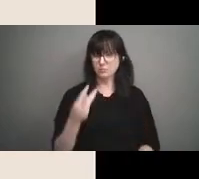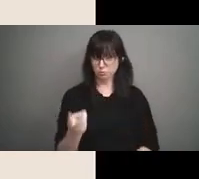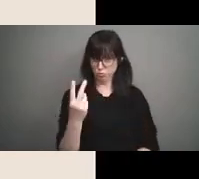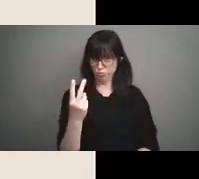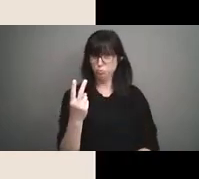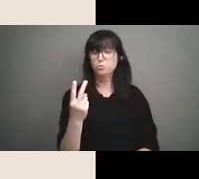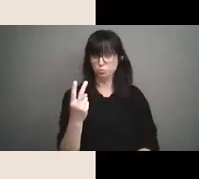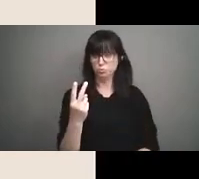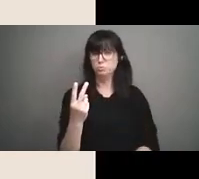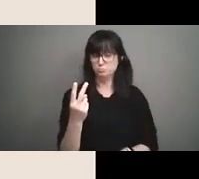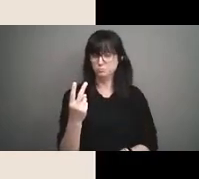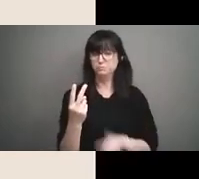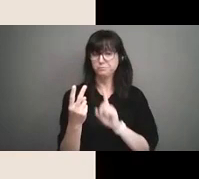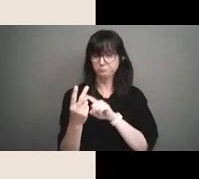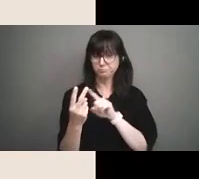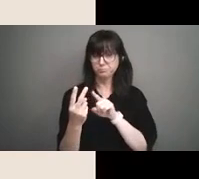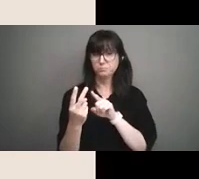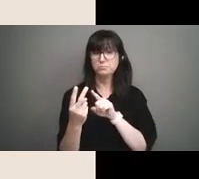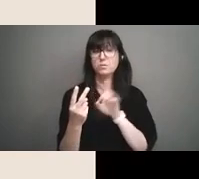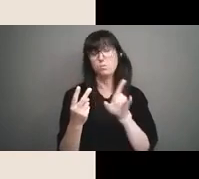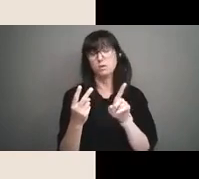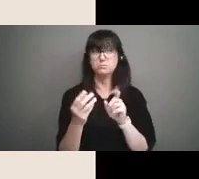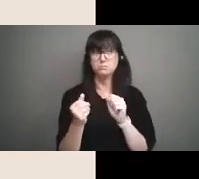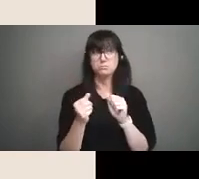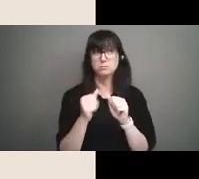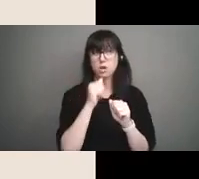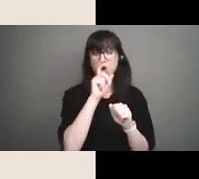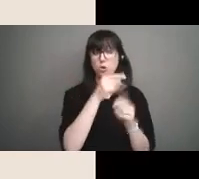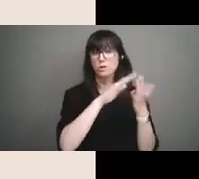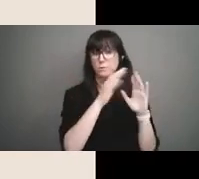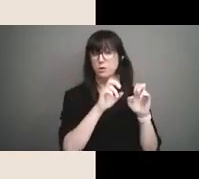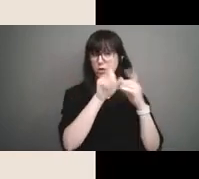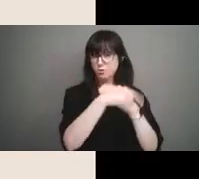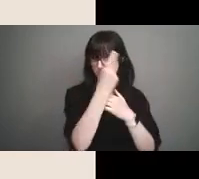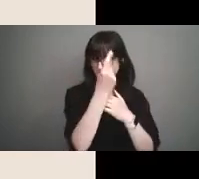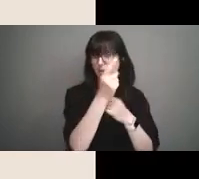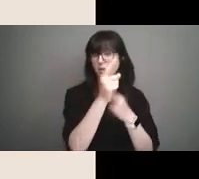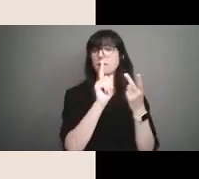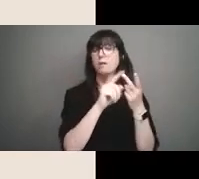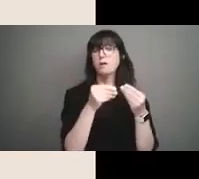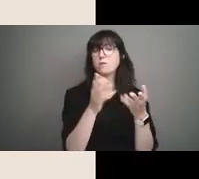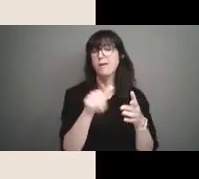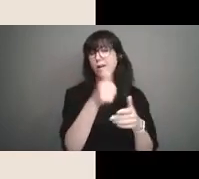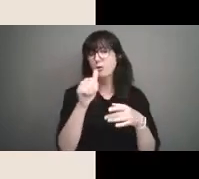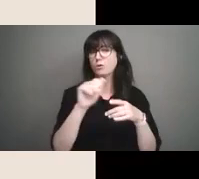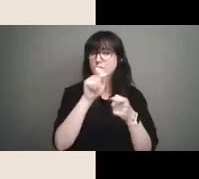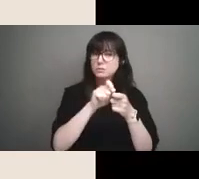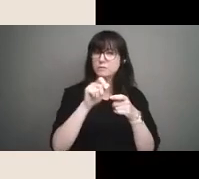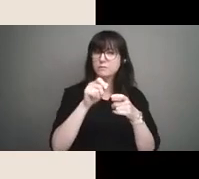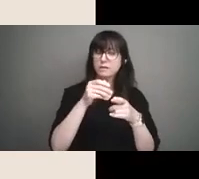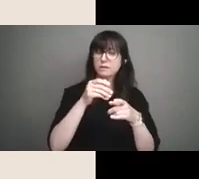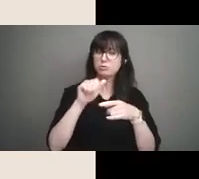volunteers that are trained. And actually, beyond just a community education day, we also provided specific training and ongoing training